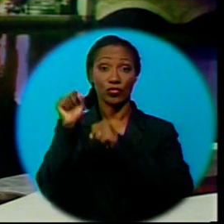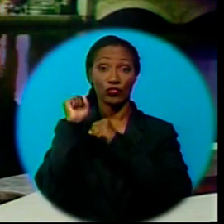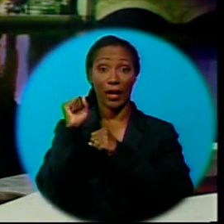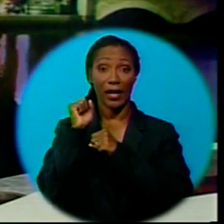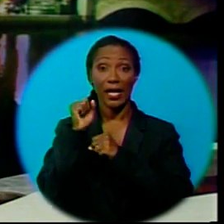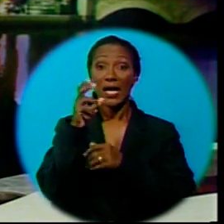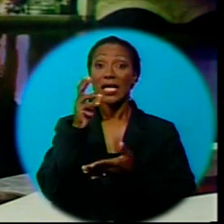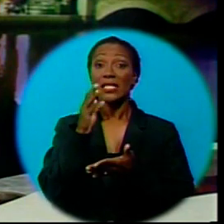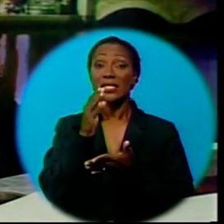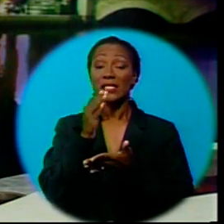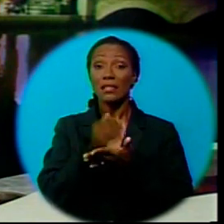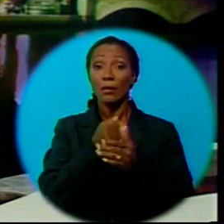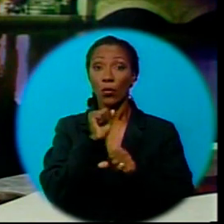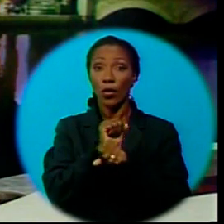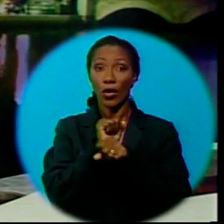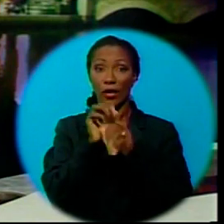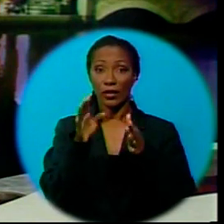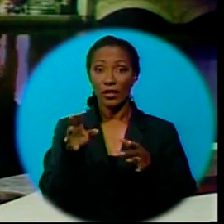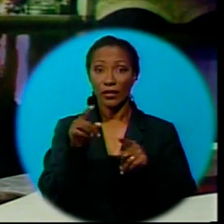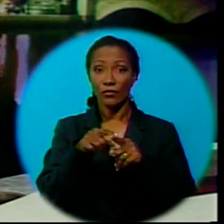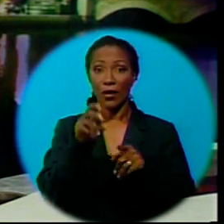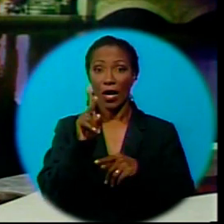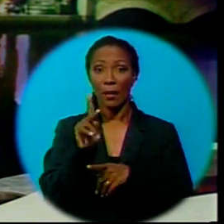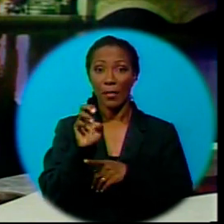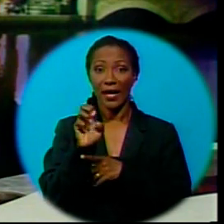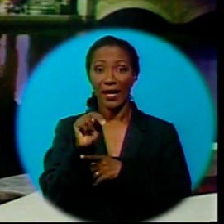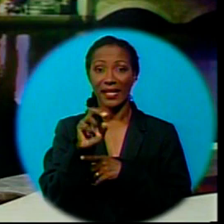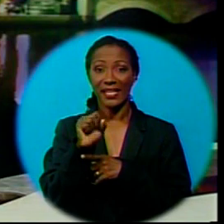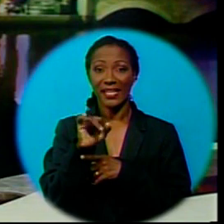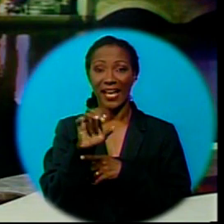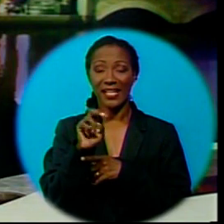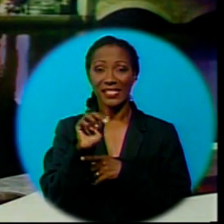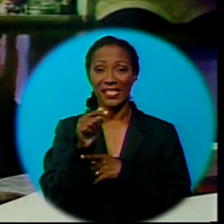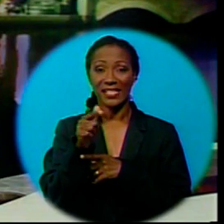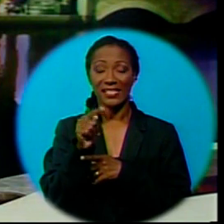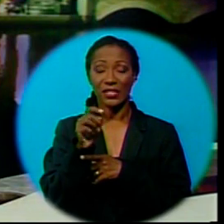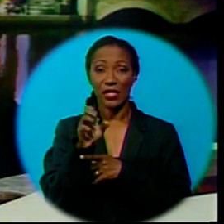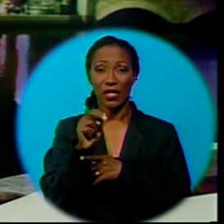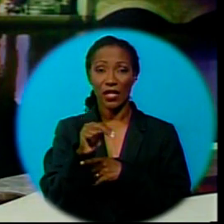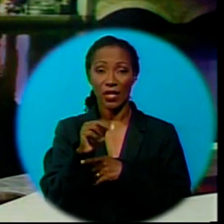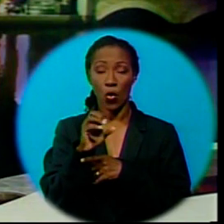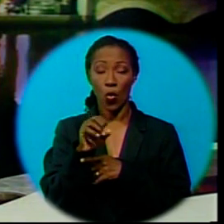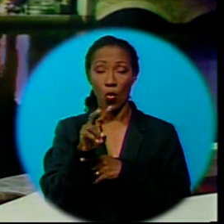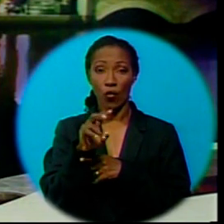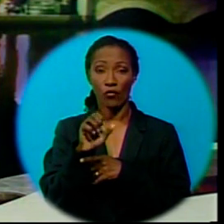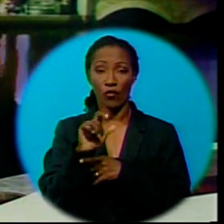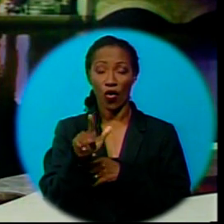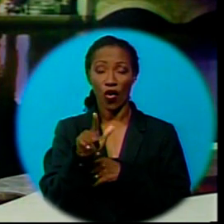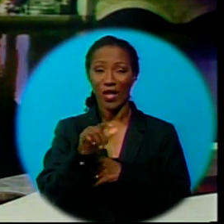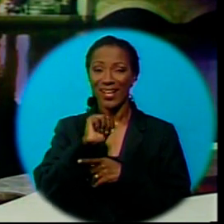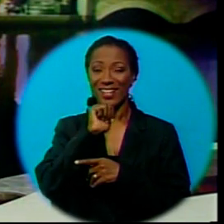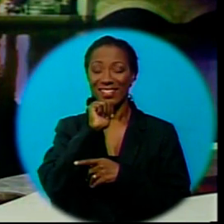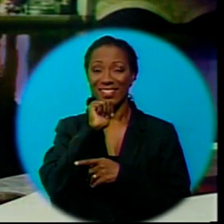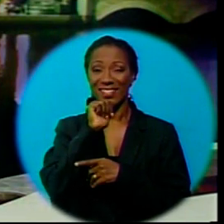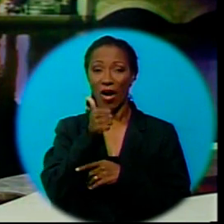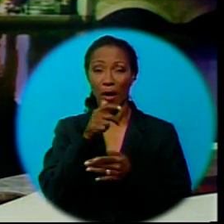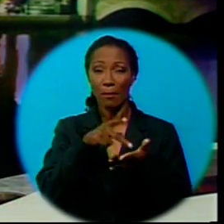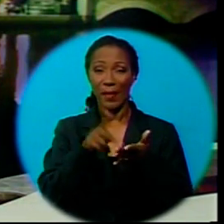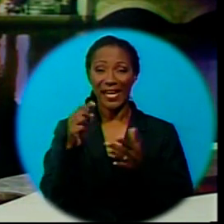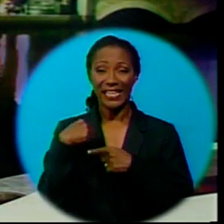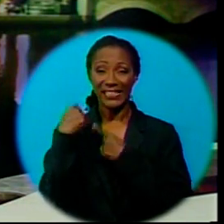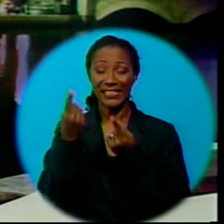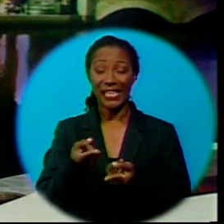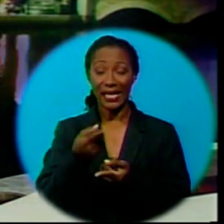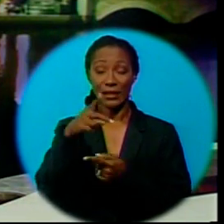Management Incorporation took action today and stopped working. They claim they have not received their retroactive pay since